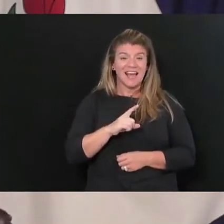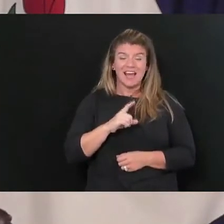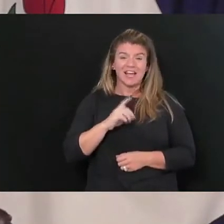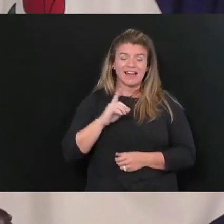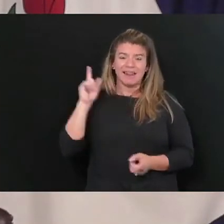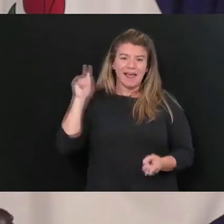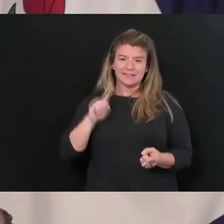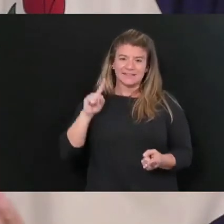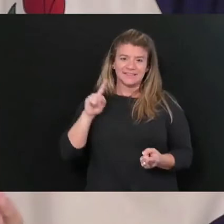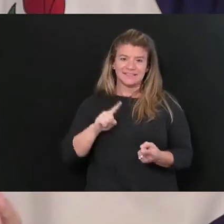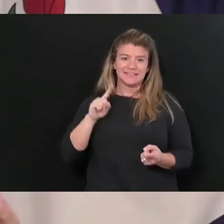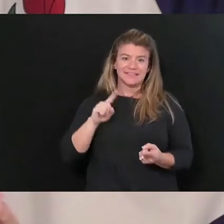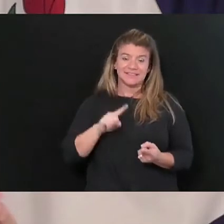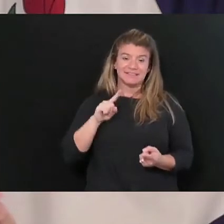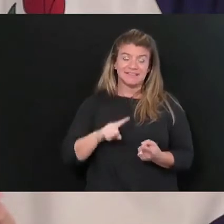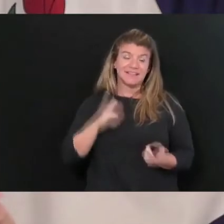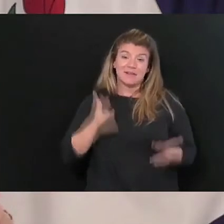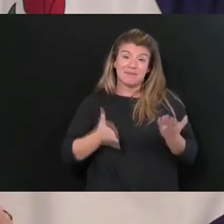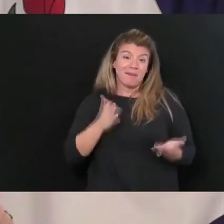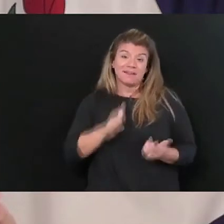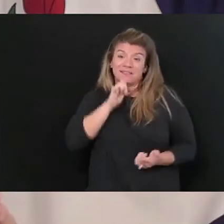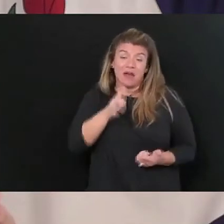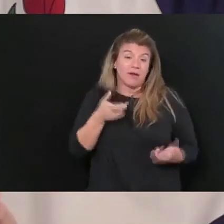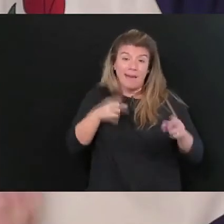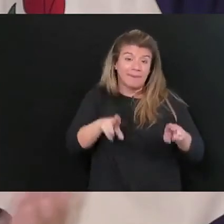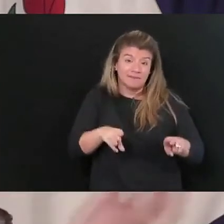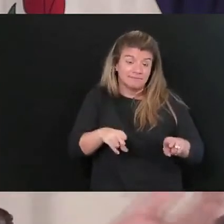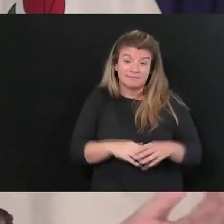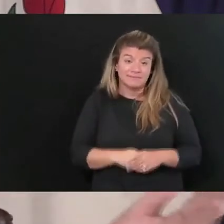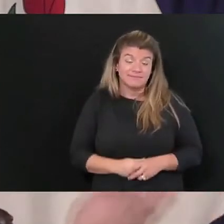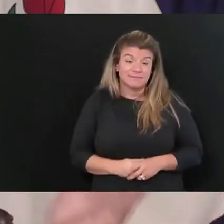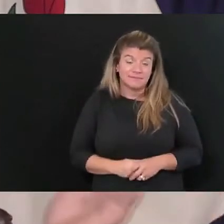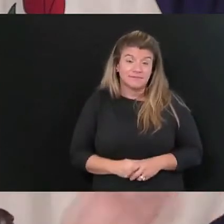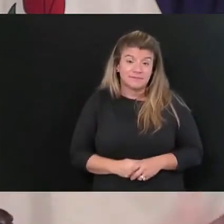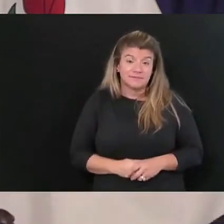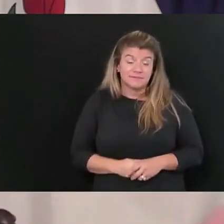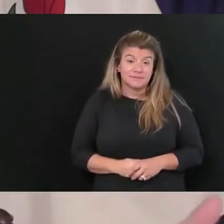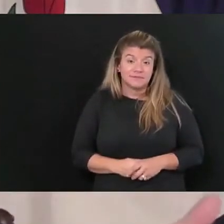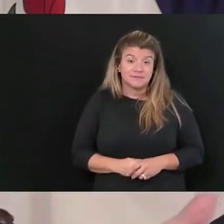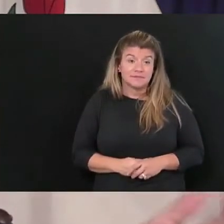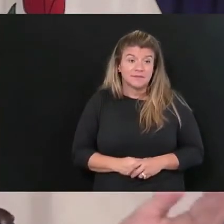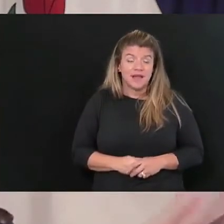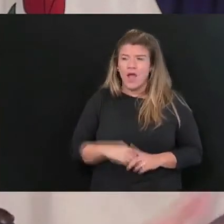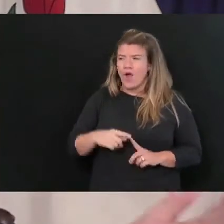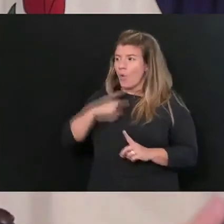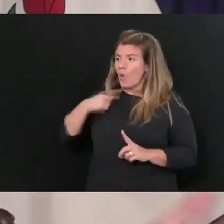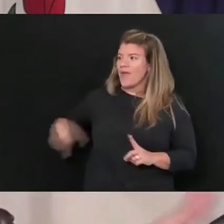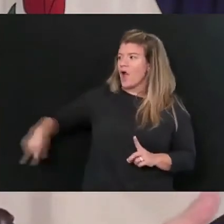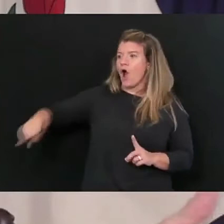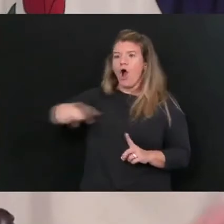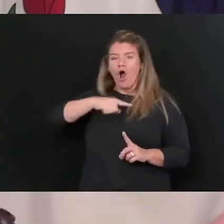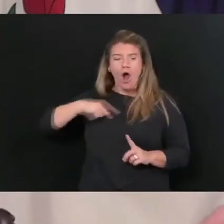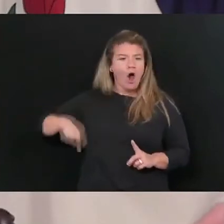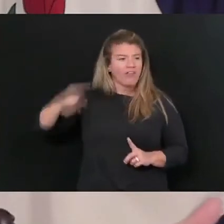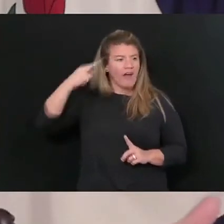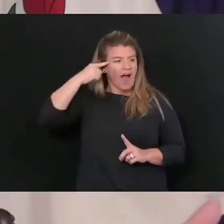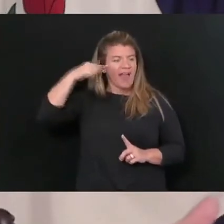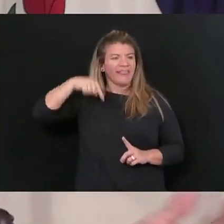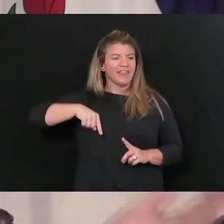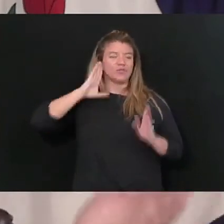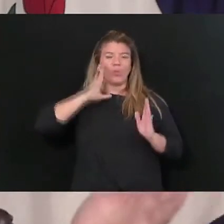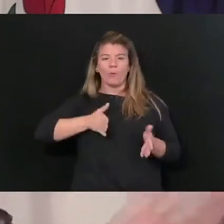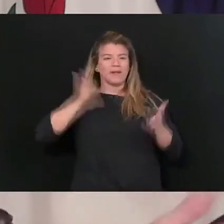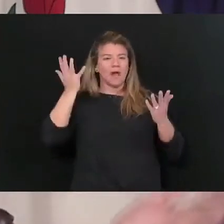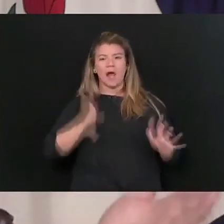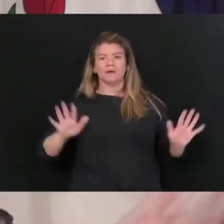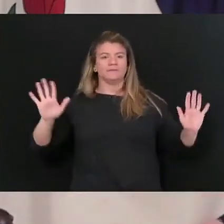reality and may ever become a reality. Everybody thought that this was going to get done before